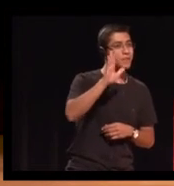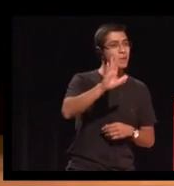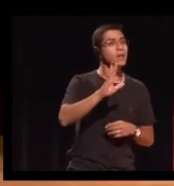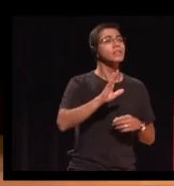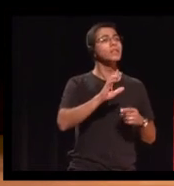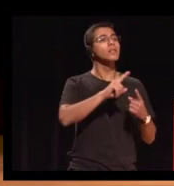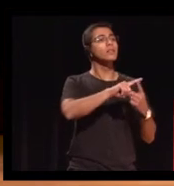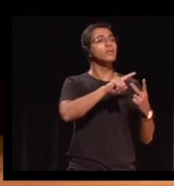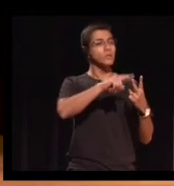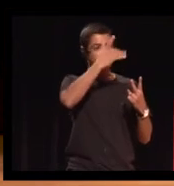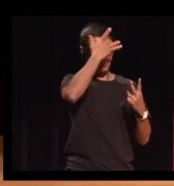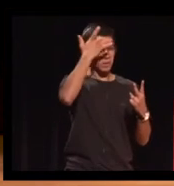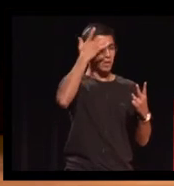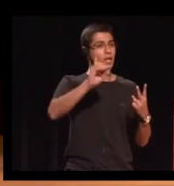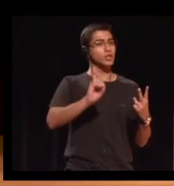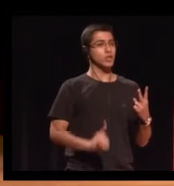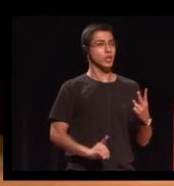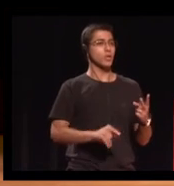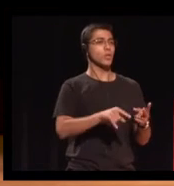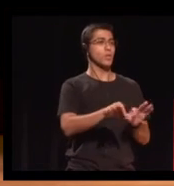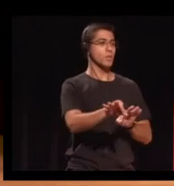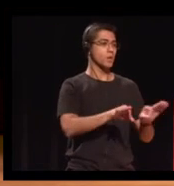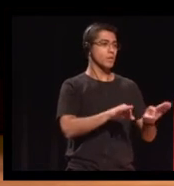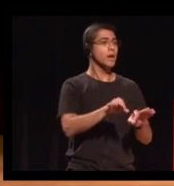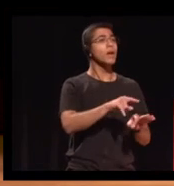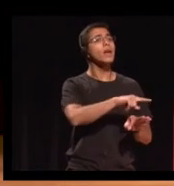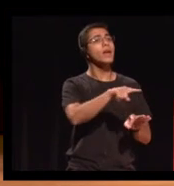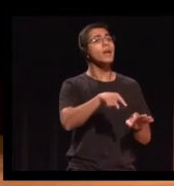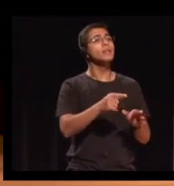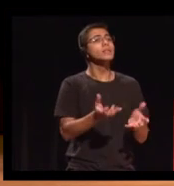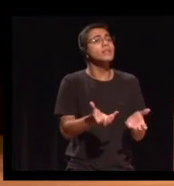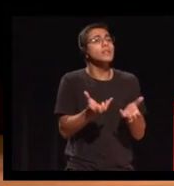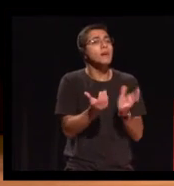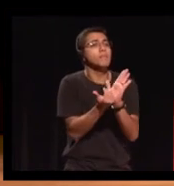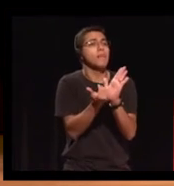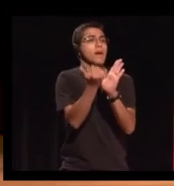something more and wanted to create kind of like a summer